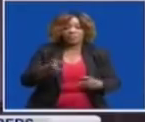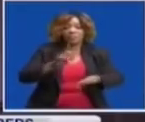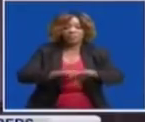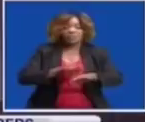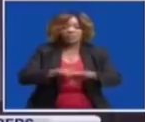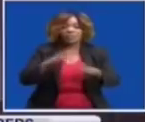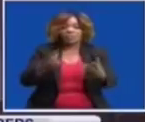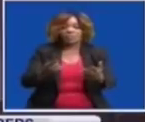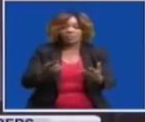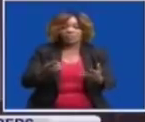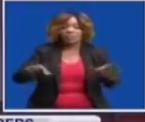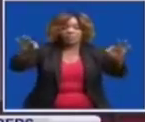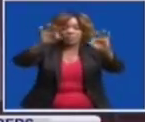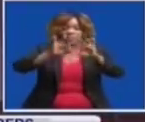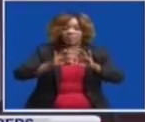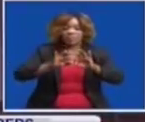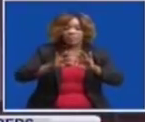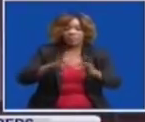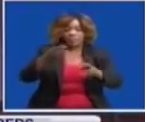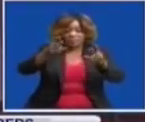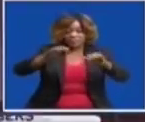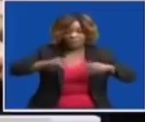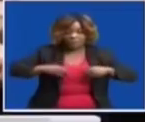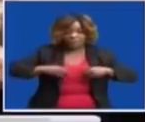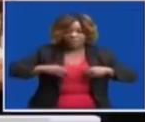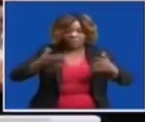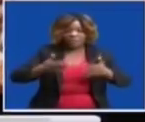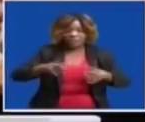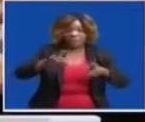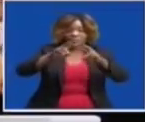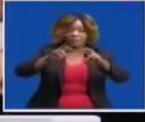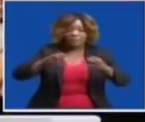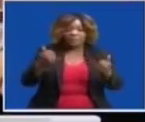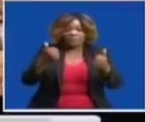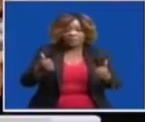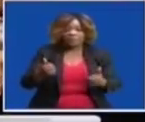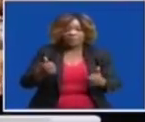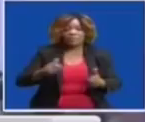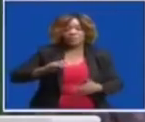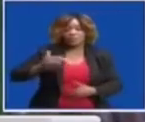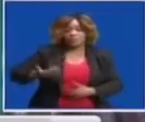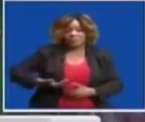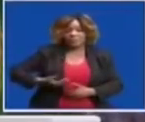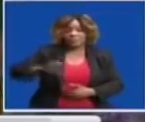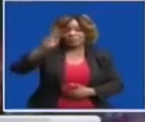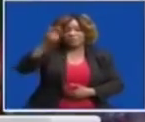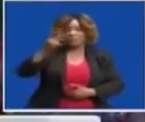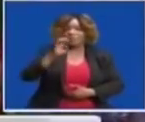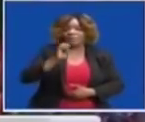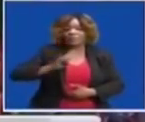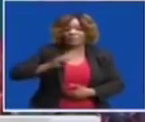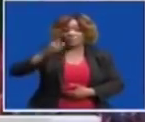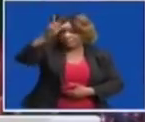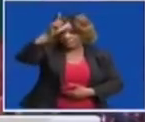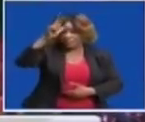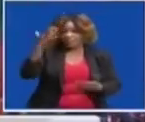Waters is present specifically to recognize the selfless leadership of First Lady Esther Lungu. Mrs. Lungu has